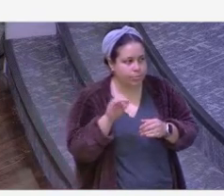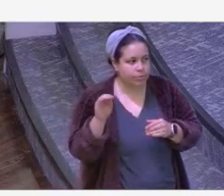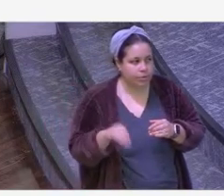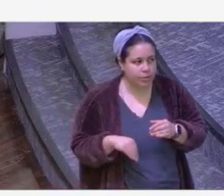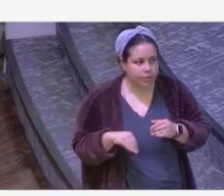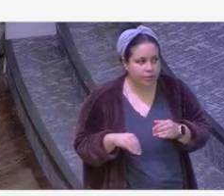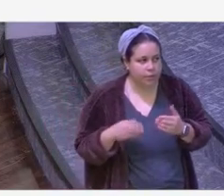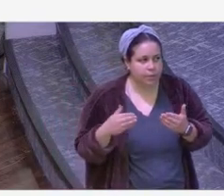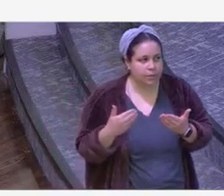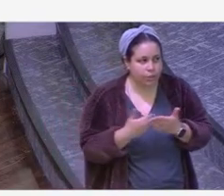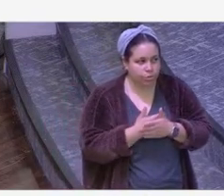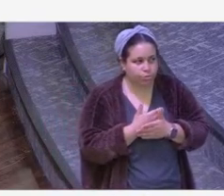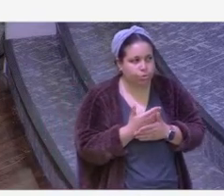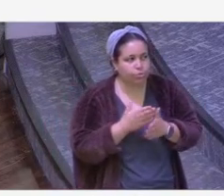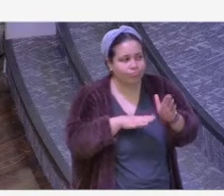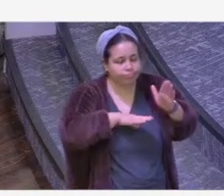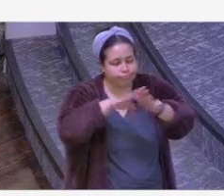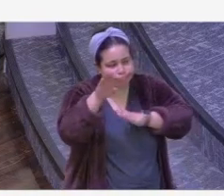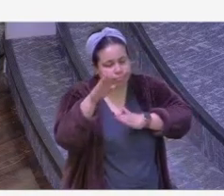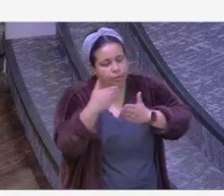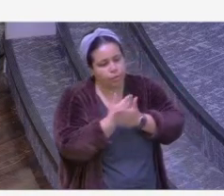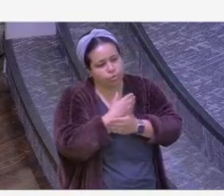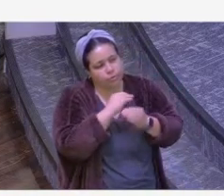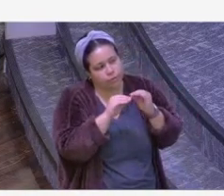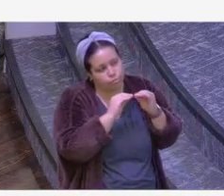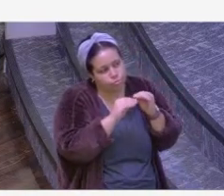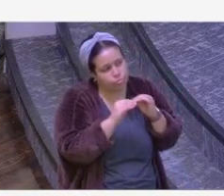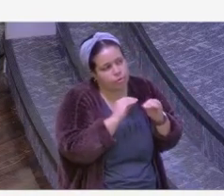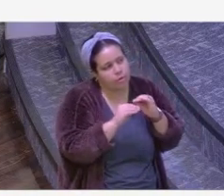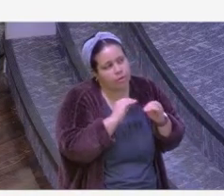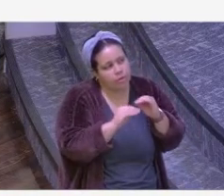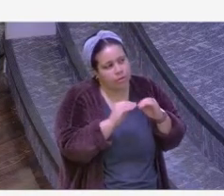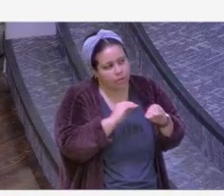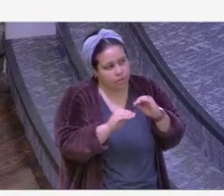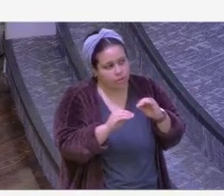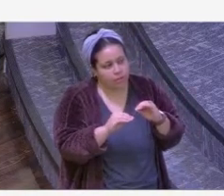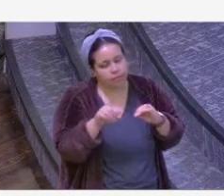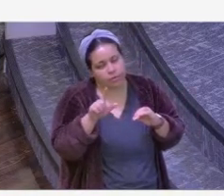new growth, which means new construction that wasn't previously on the digest in